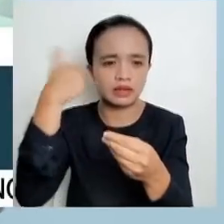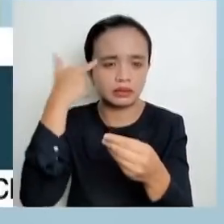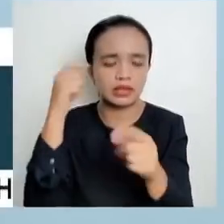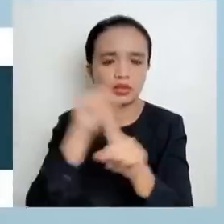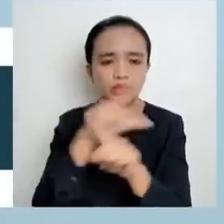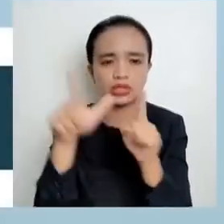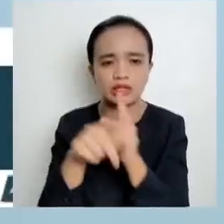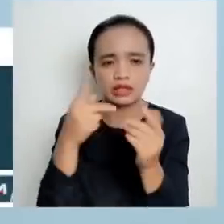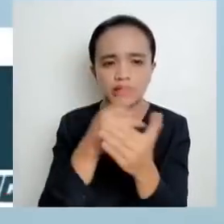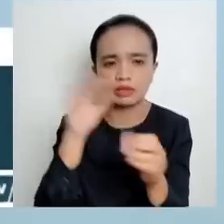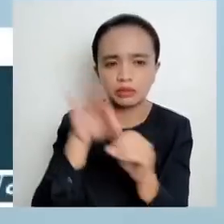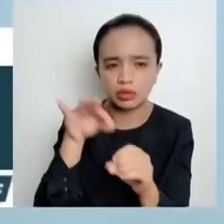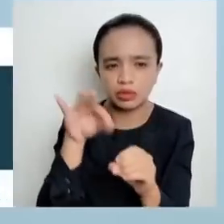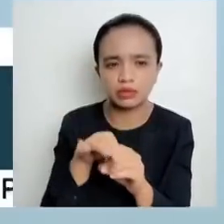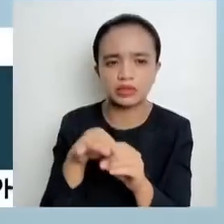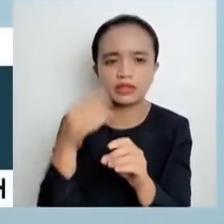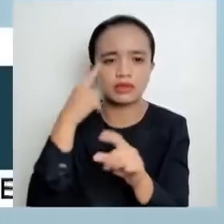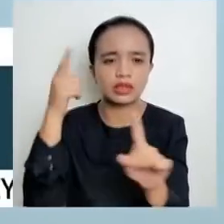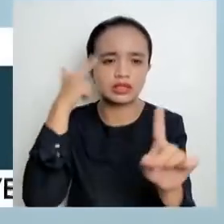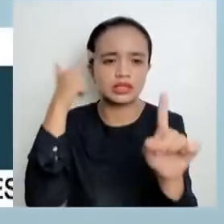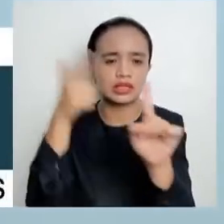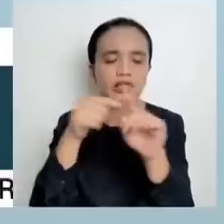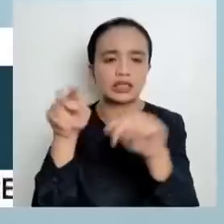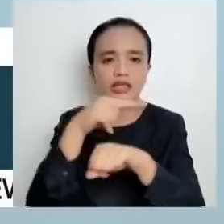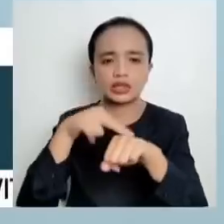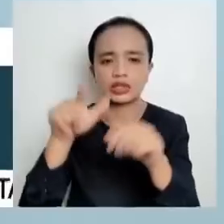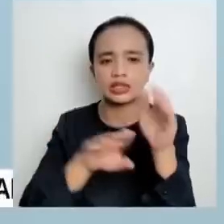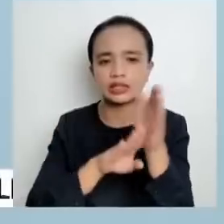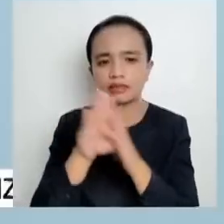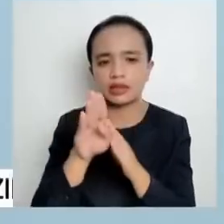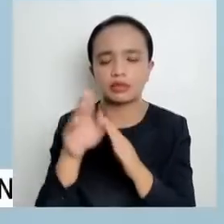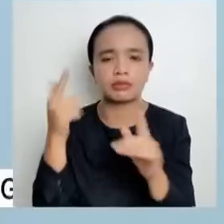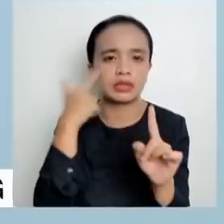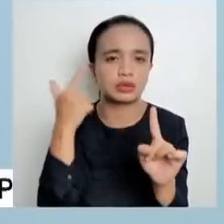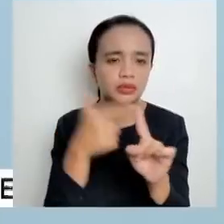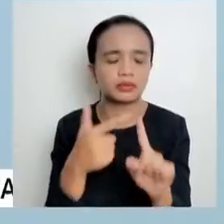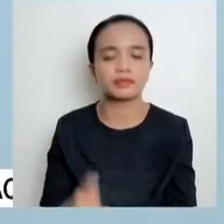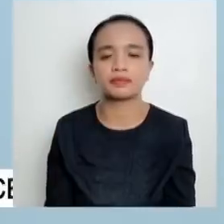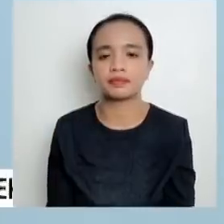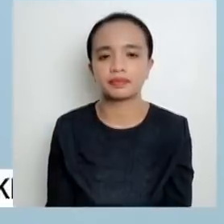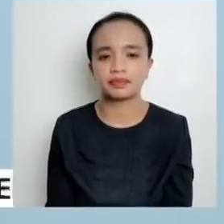programs towards the achievement of the nation's larger developmental goals.